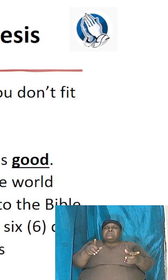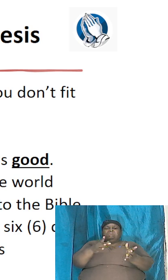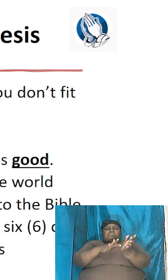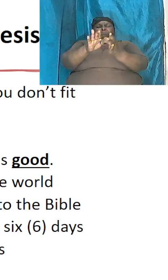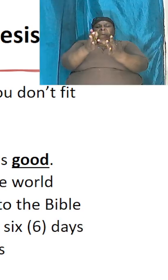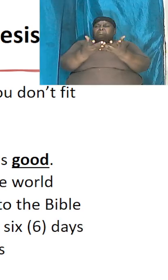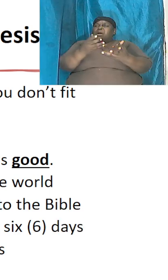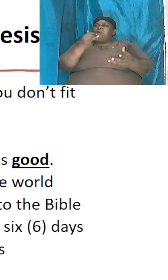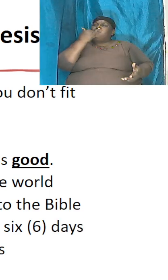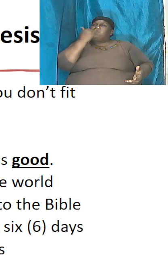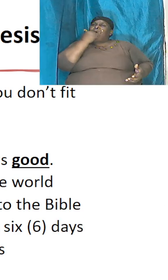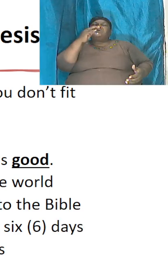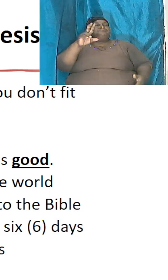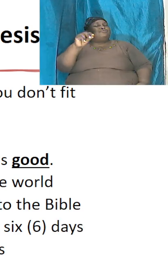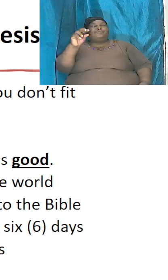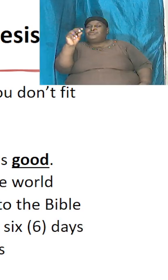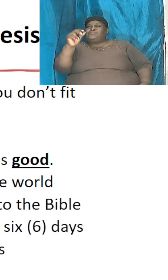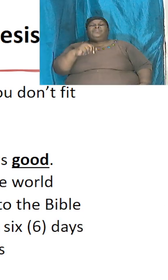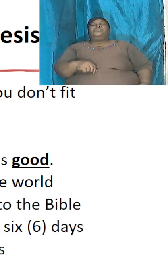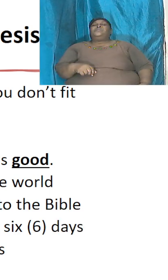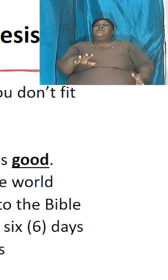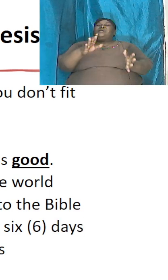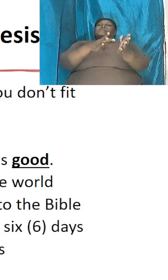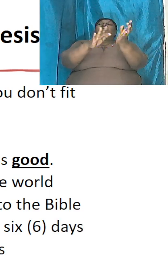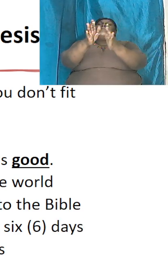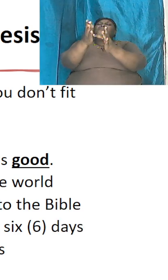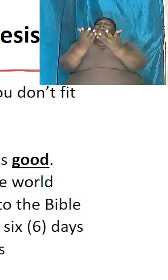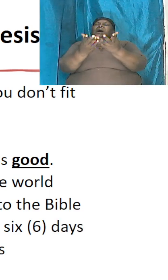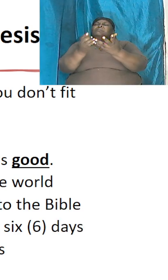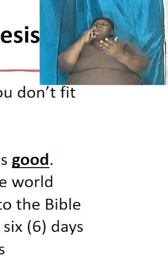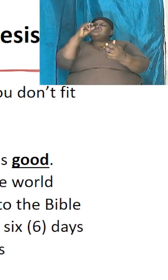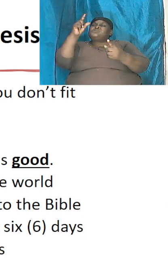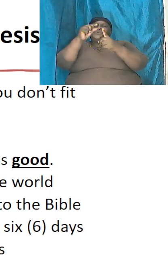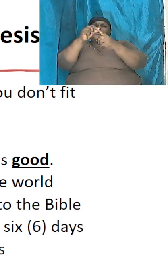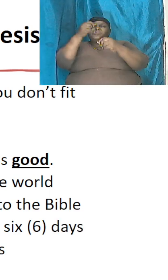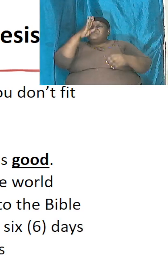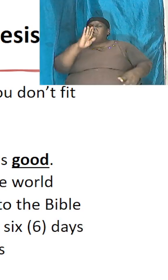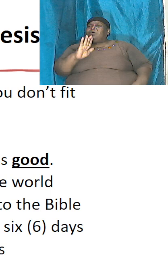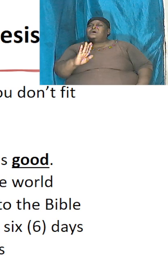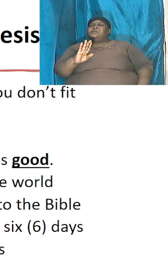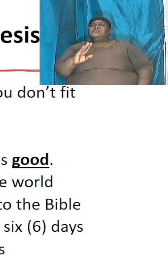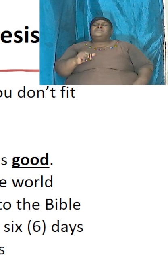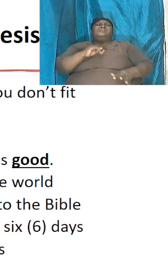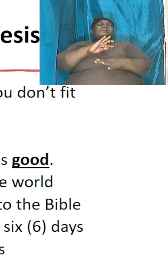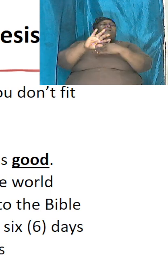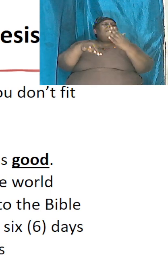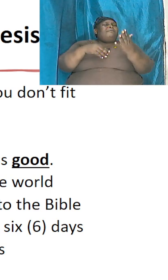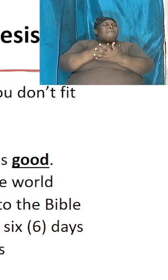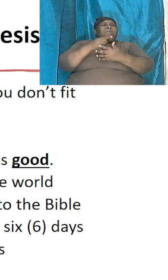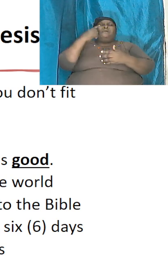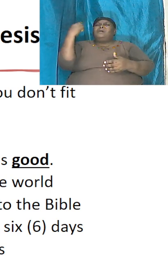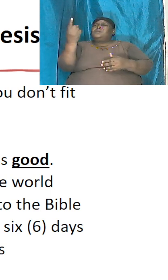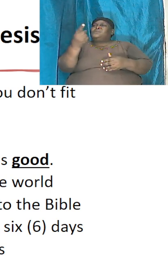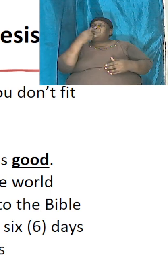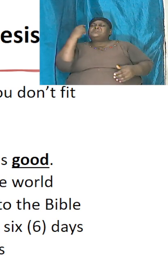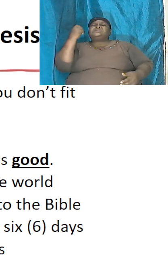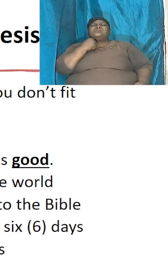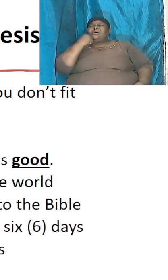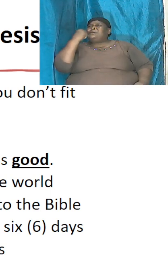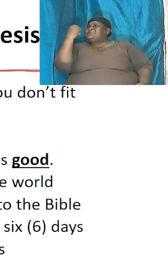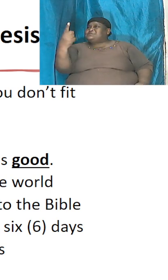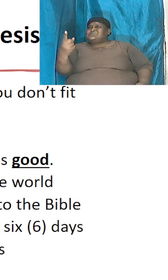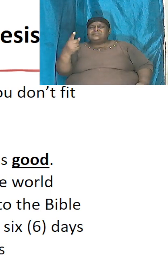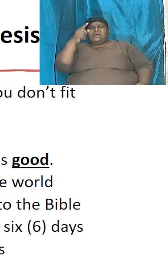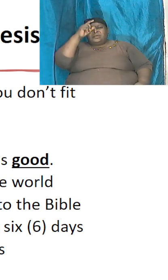the Bible is the word of almighty God always understand that